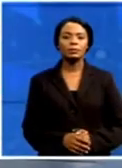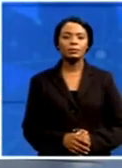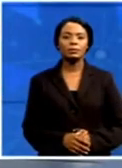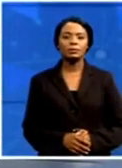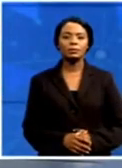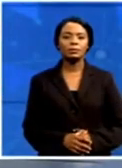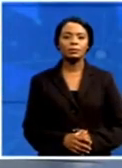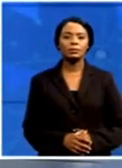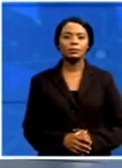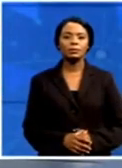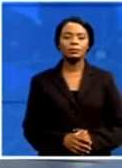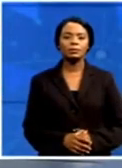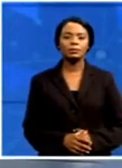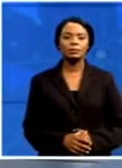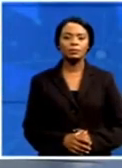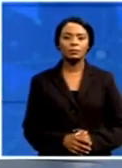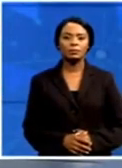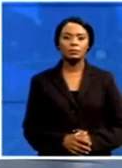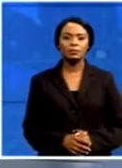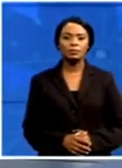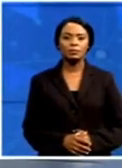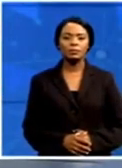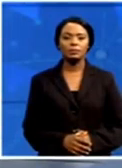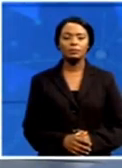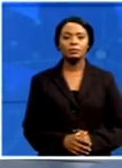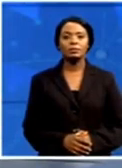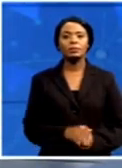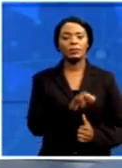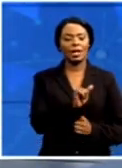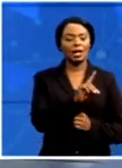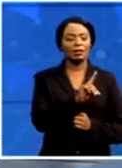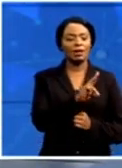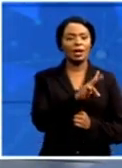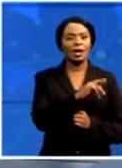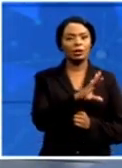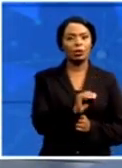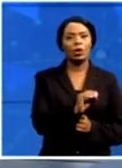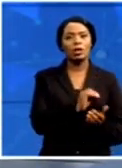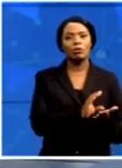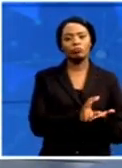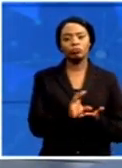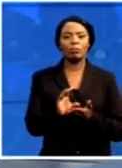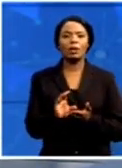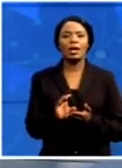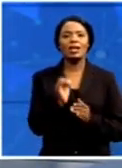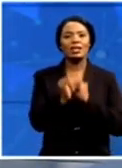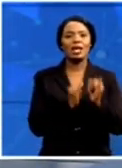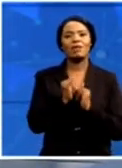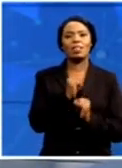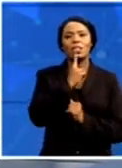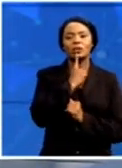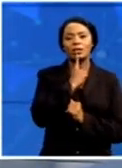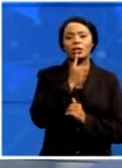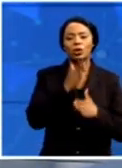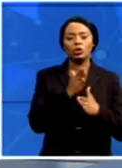The avocado sector contributes at least 11,500 jobs on farms and the production line in South Africa. Recent figures